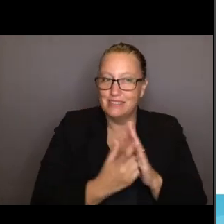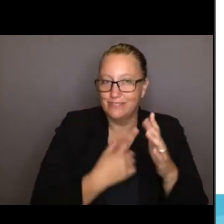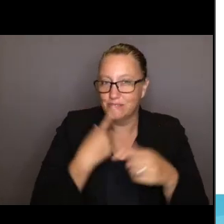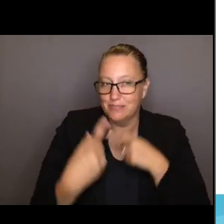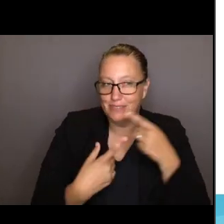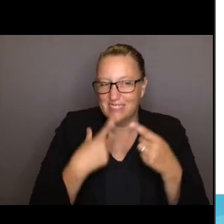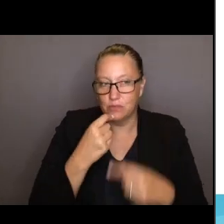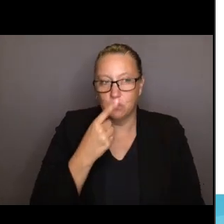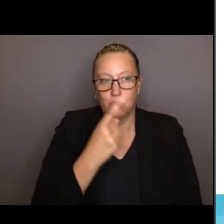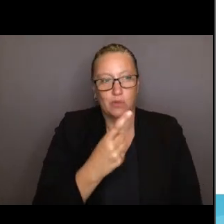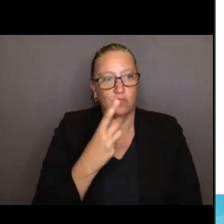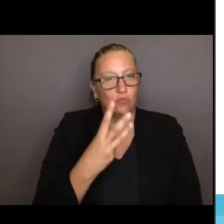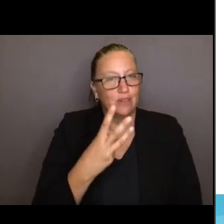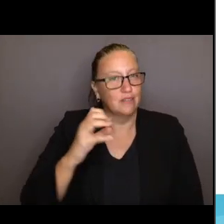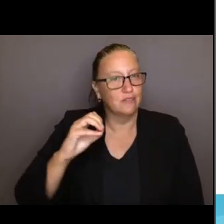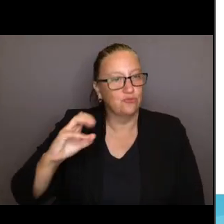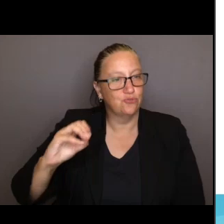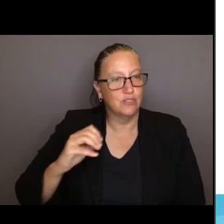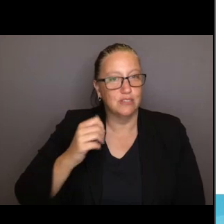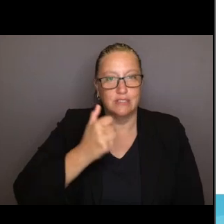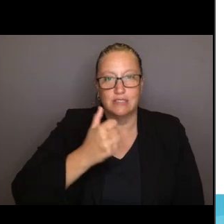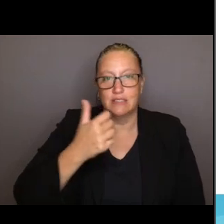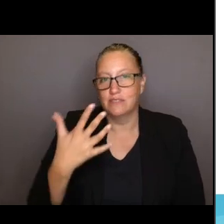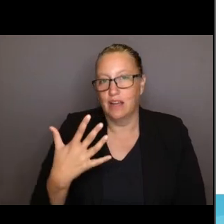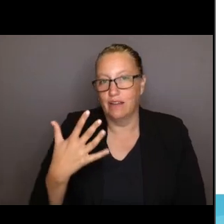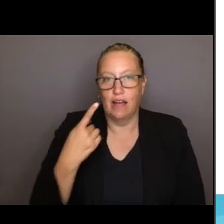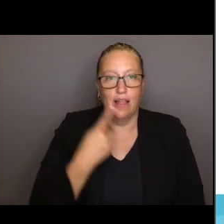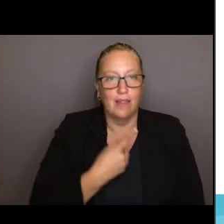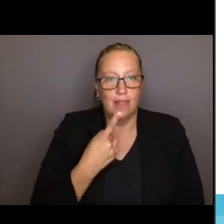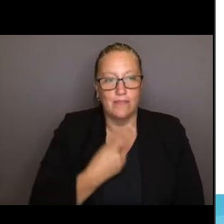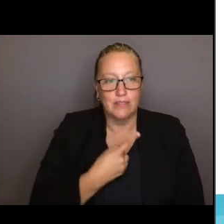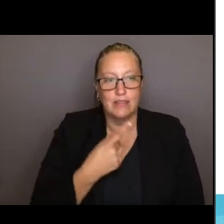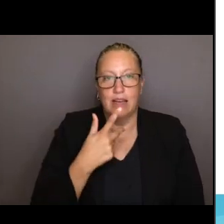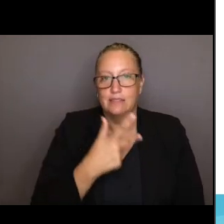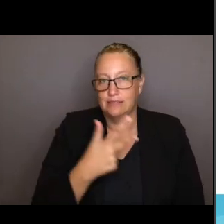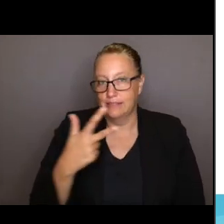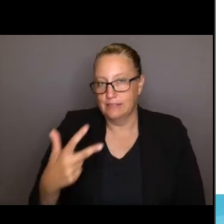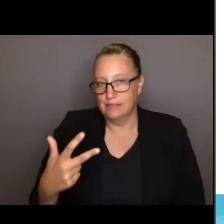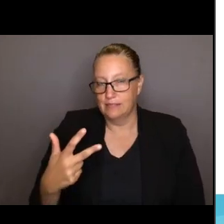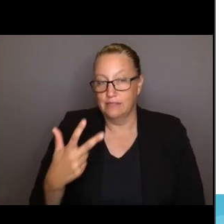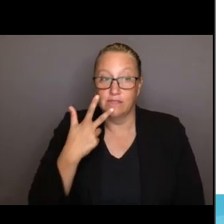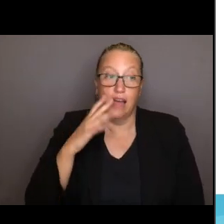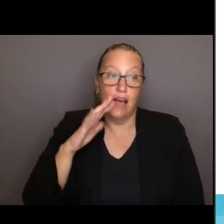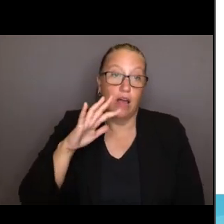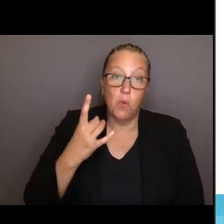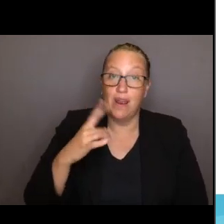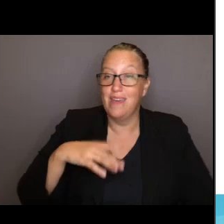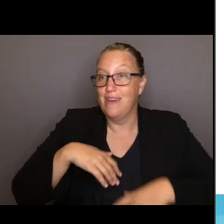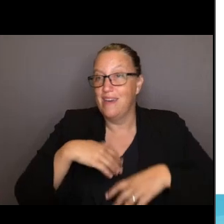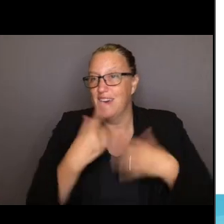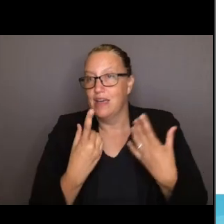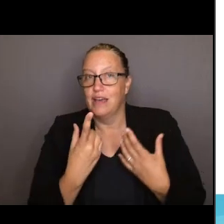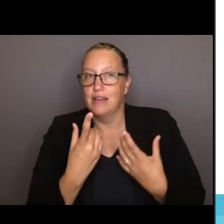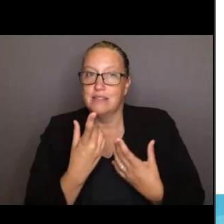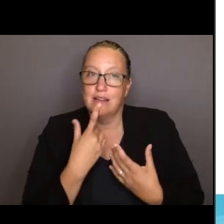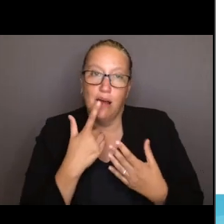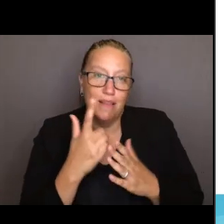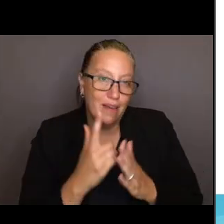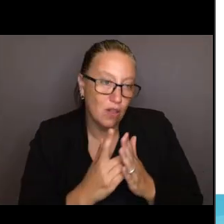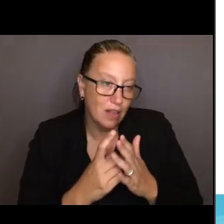65 1188. That's our key phone line. So for people who've got any type of legal issue, wanting advice, wanting legal